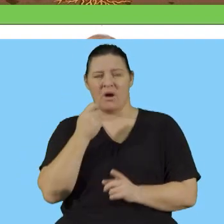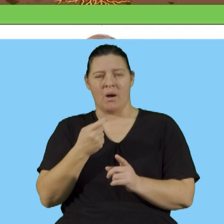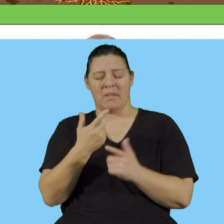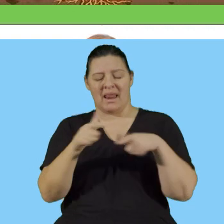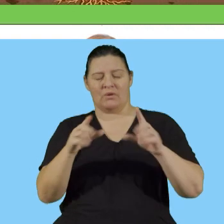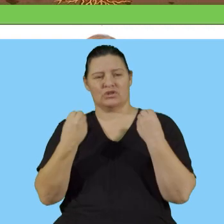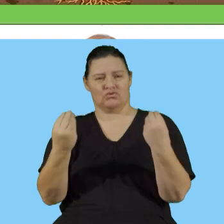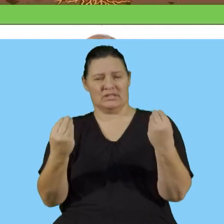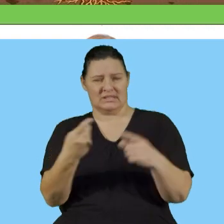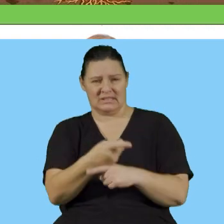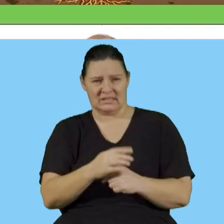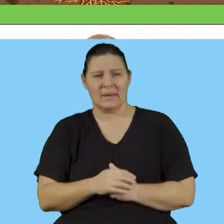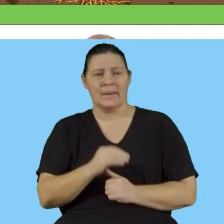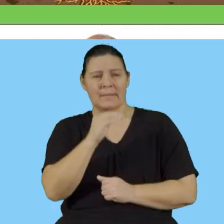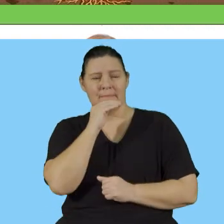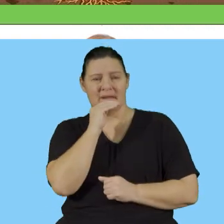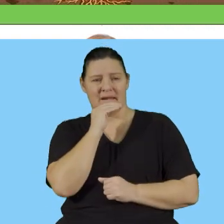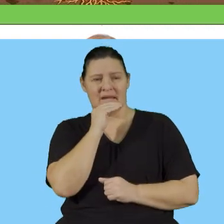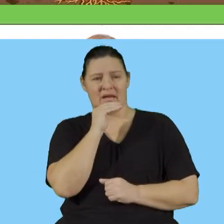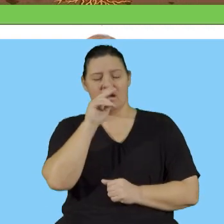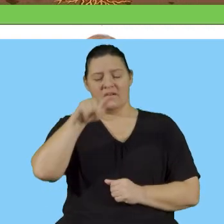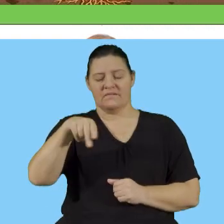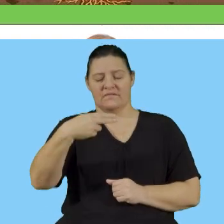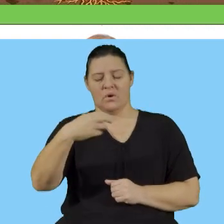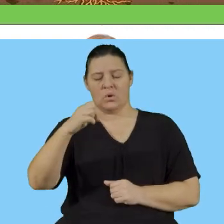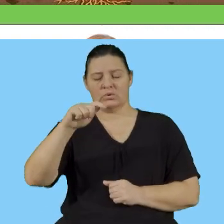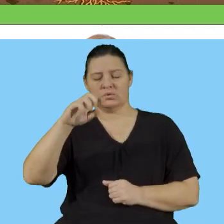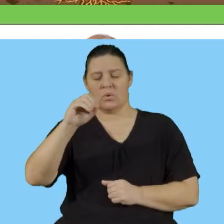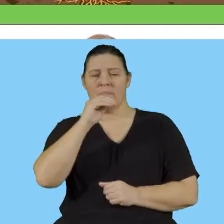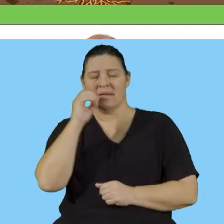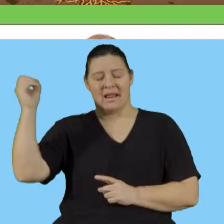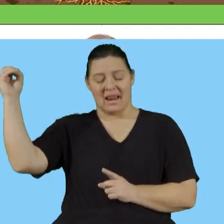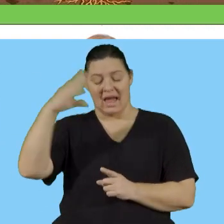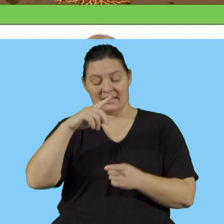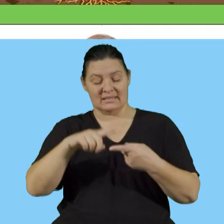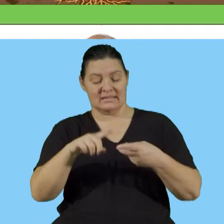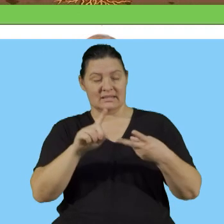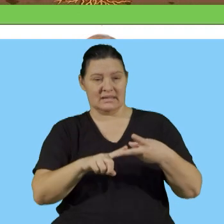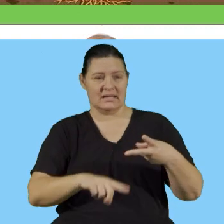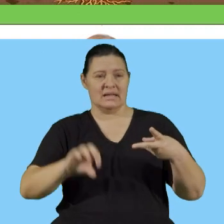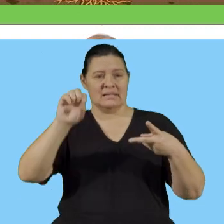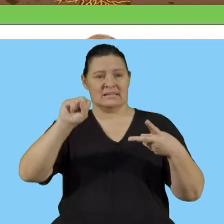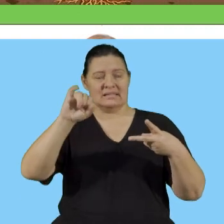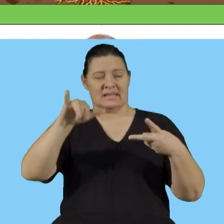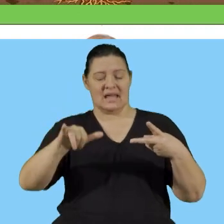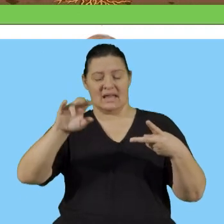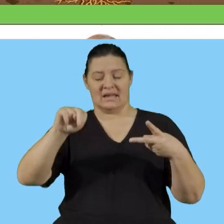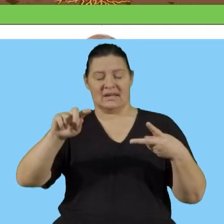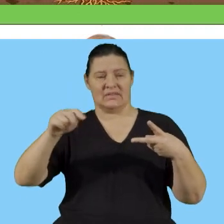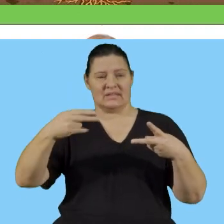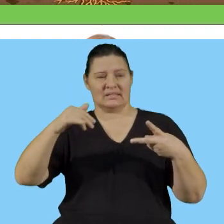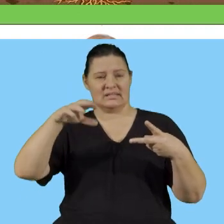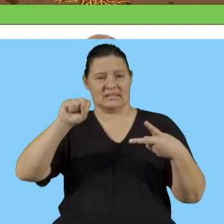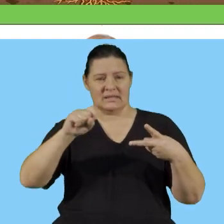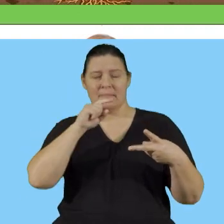word photo means light, and synthesis means to put together. So in short, the